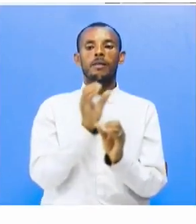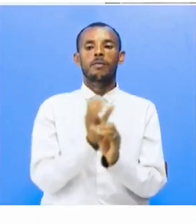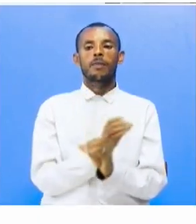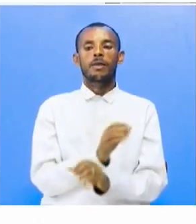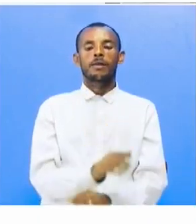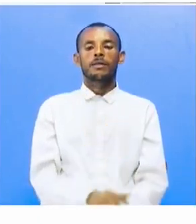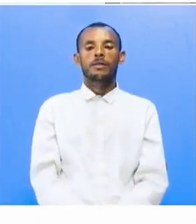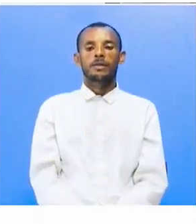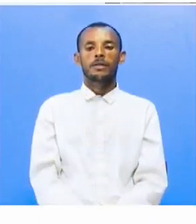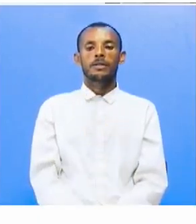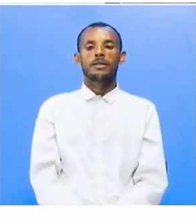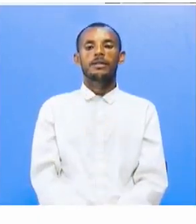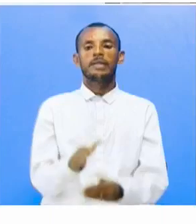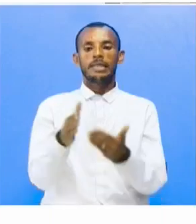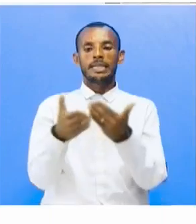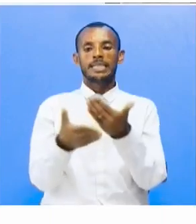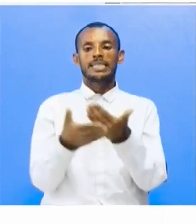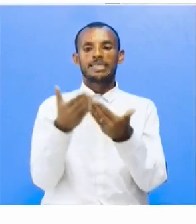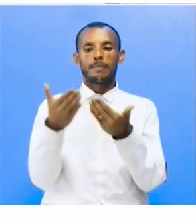the simple